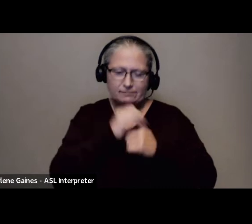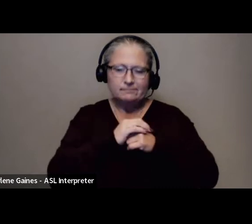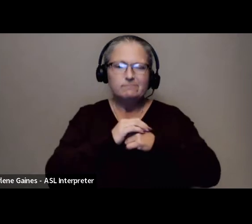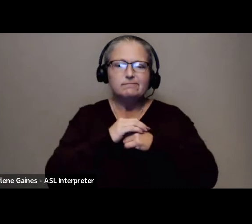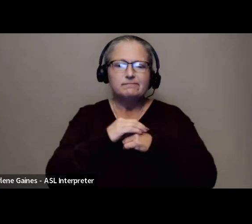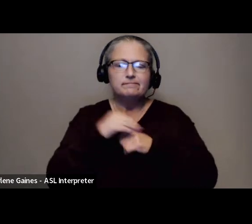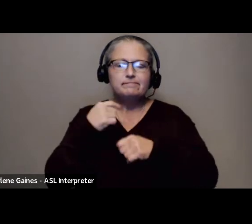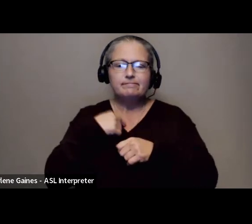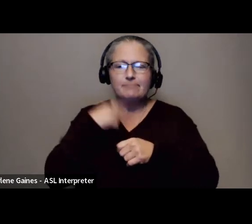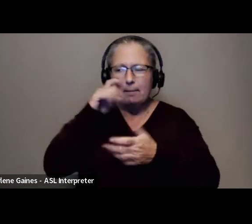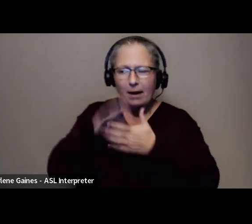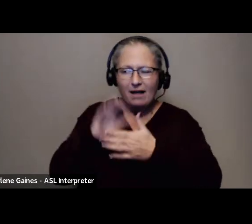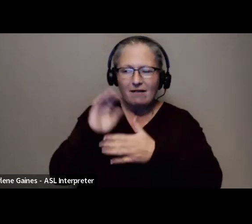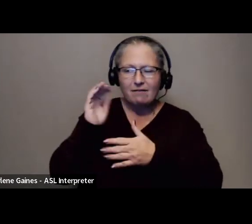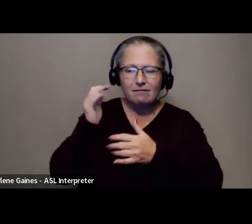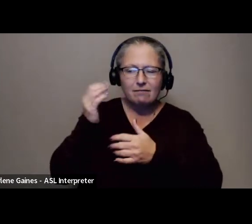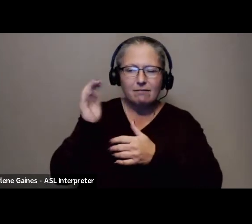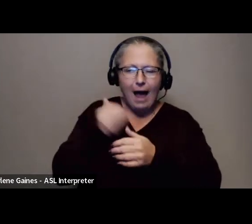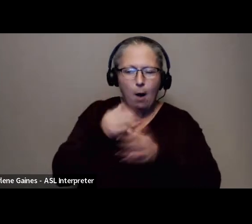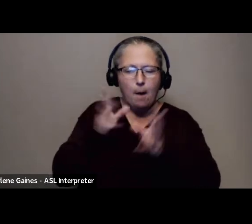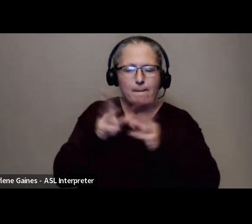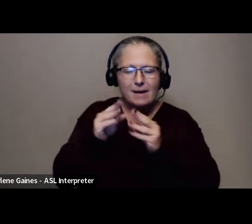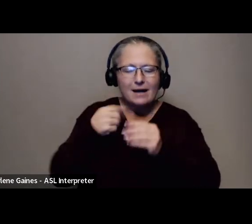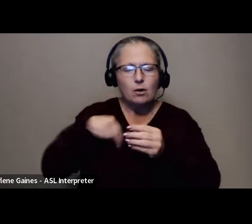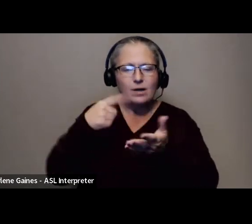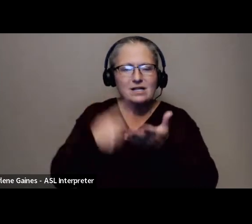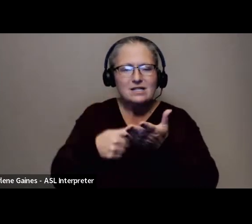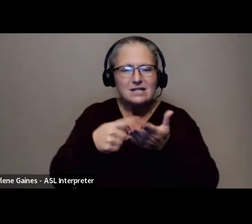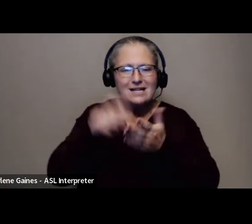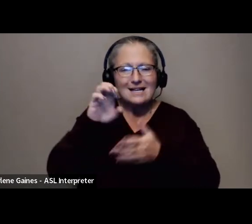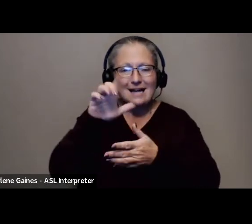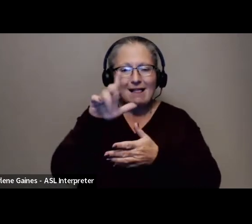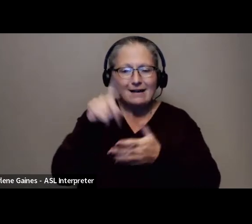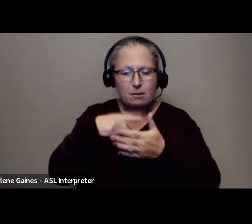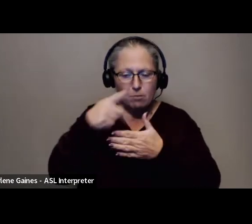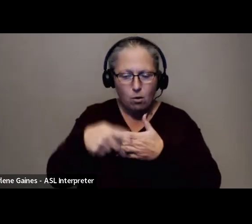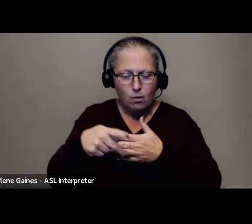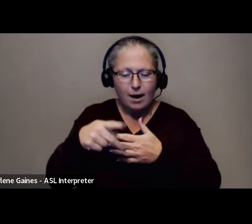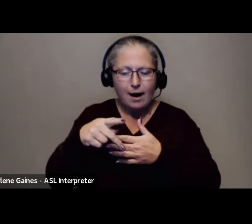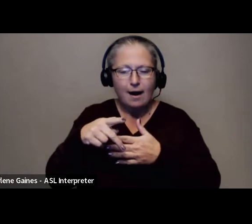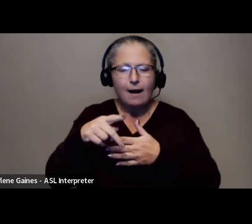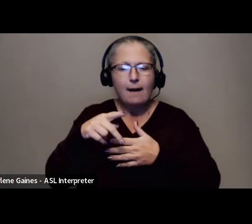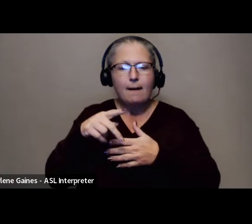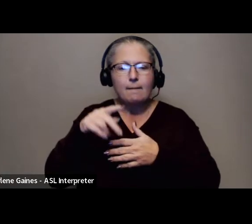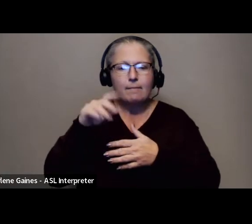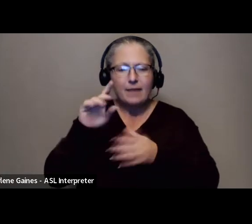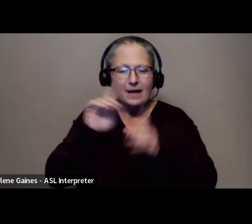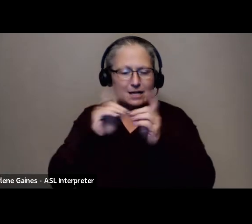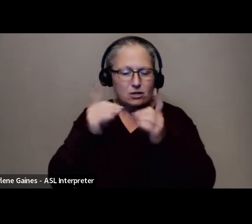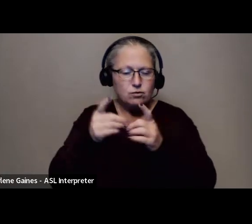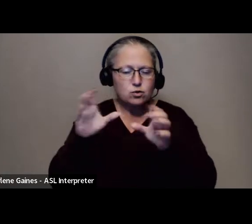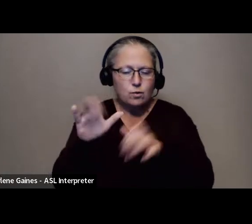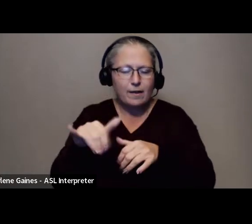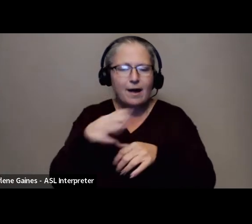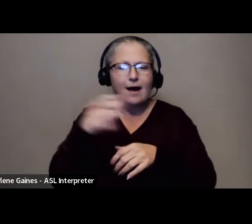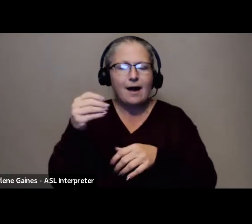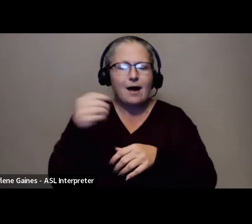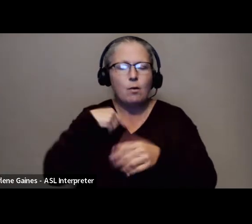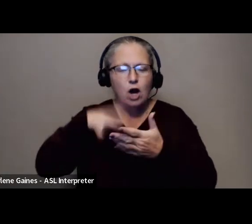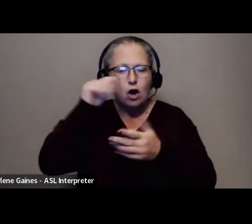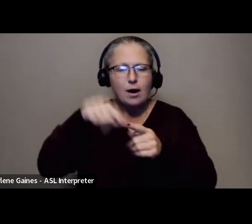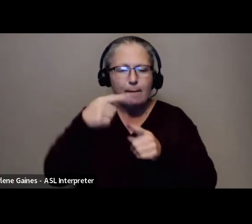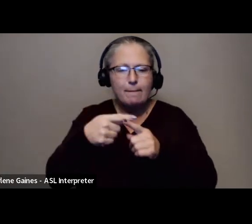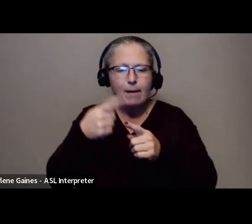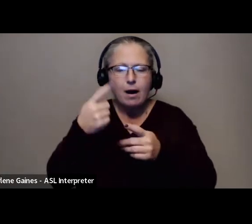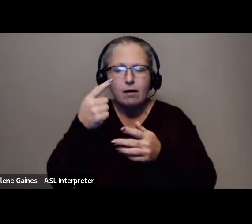And I believe at our last meeting, we also discussed the ELD programs that the district is doing, and we learned about the